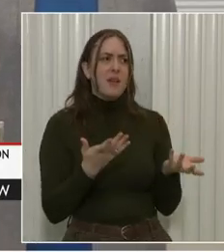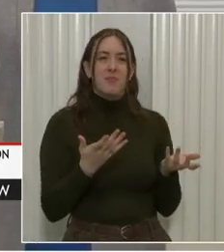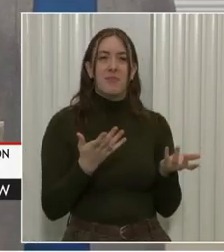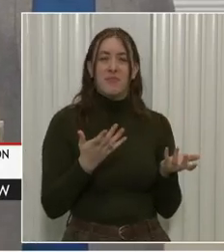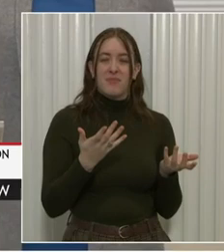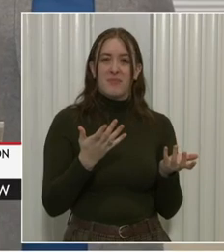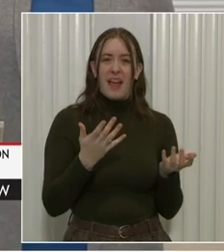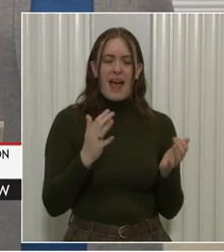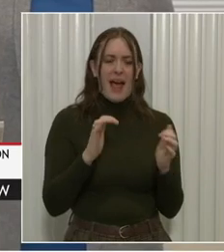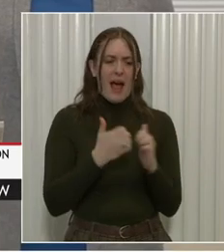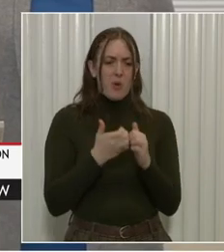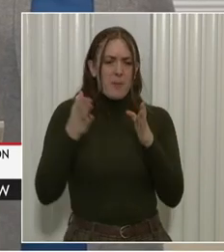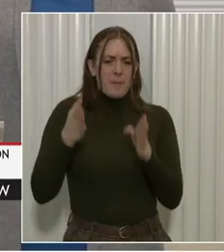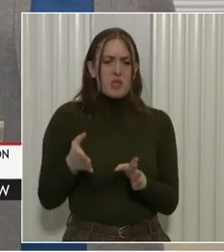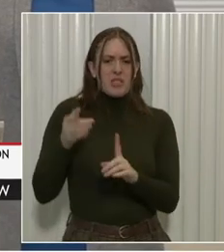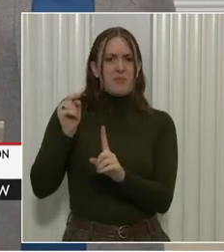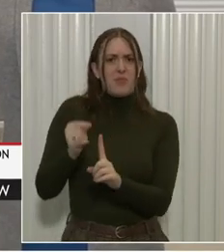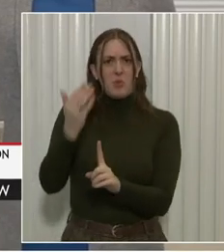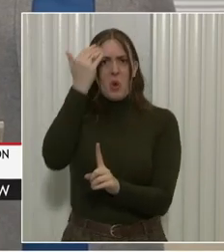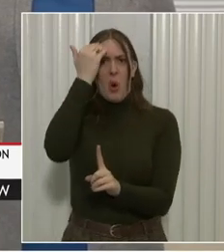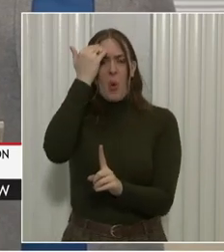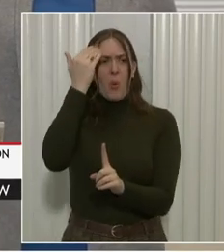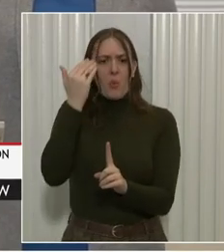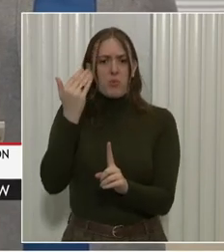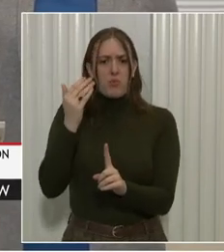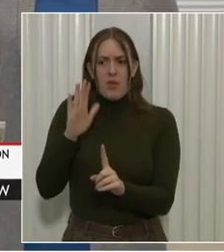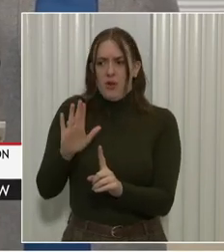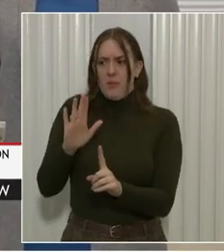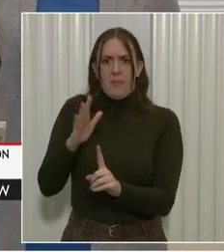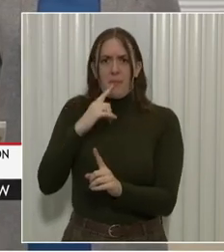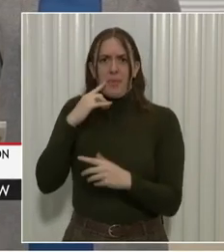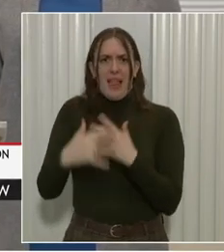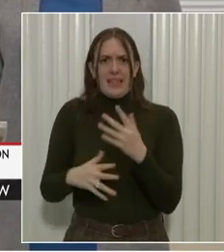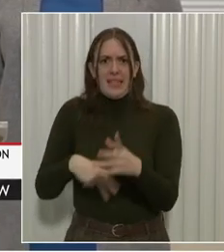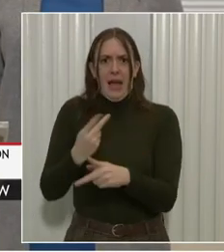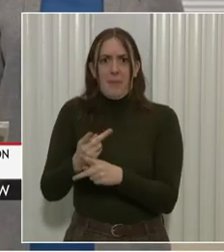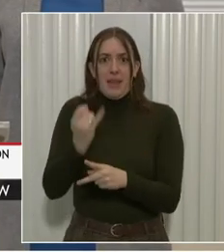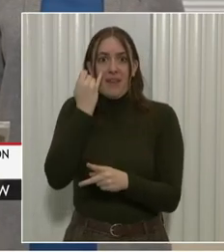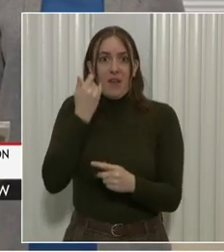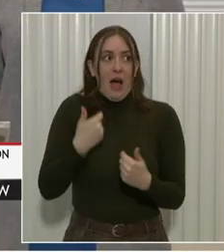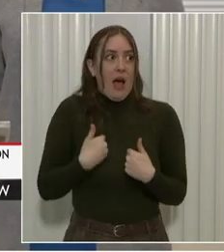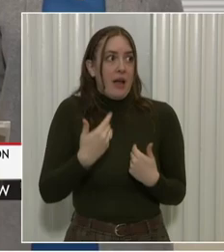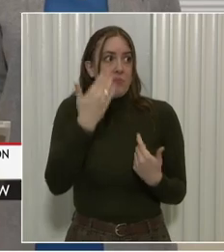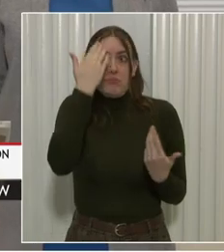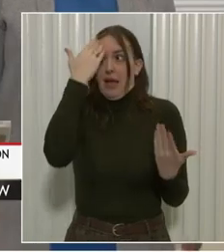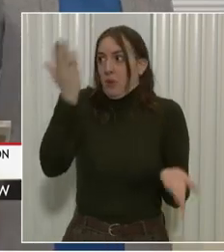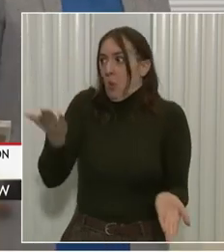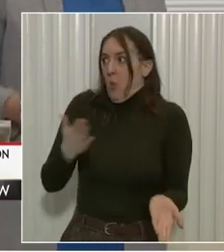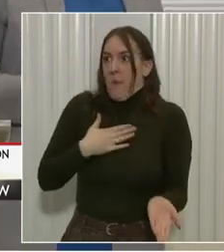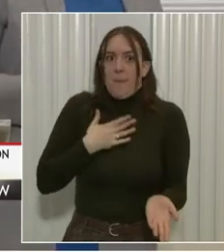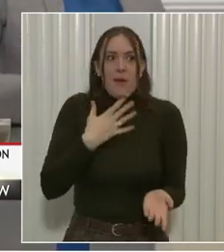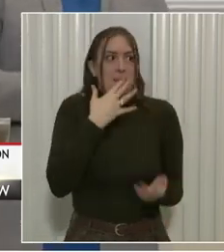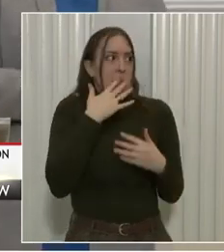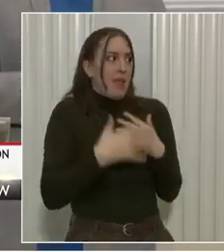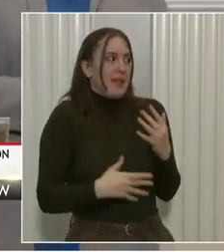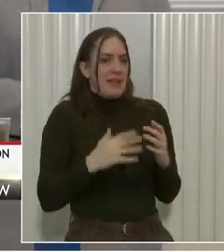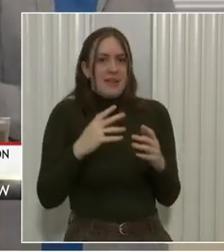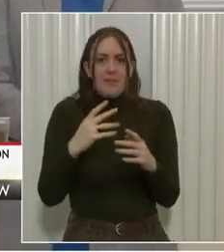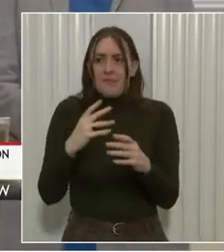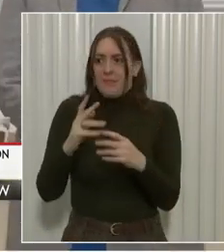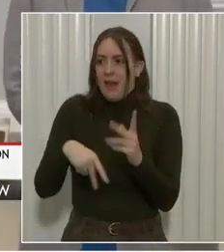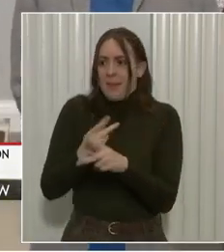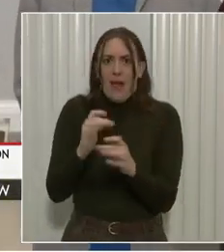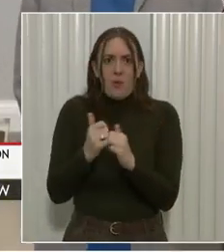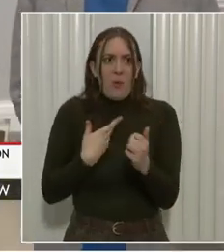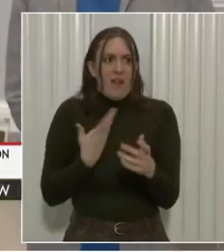does somebody know, other than asking their doctor, what their blood type is if I don't know what my blood type is, so. Yeah, sure. So